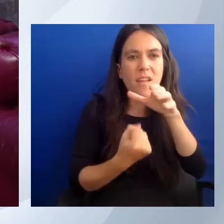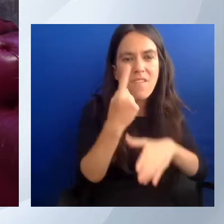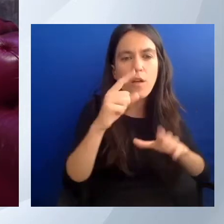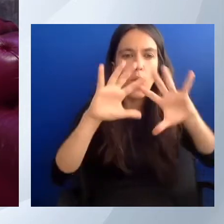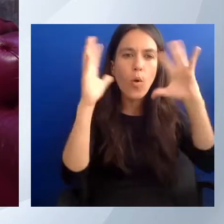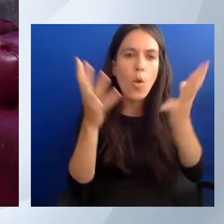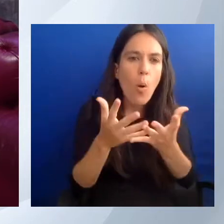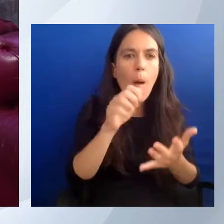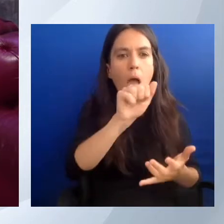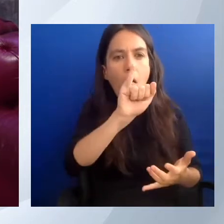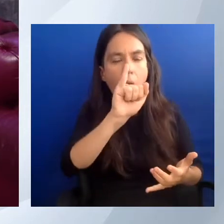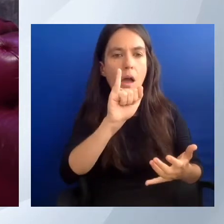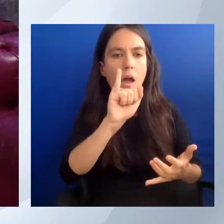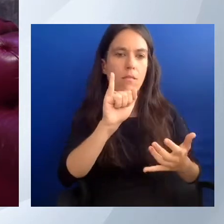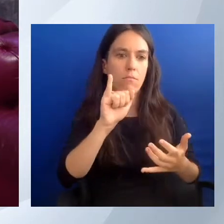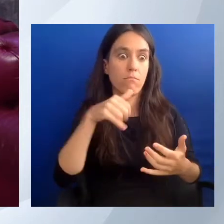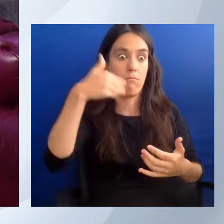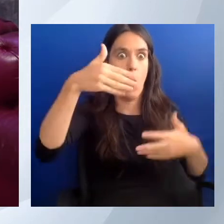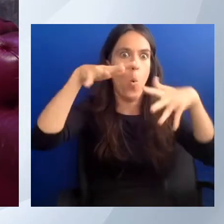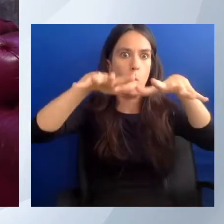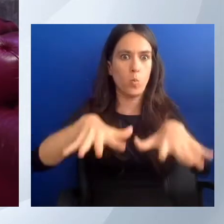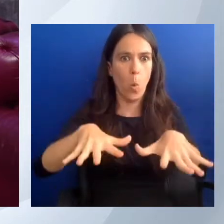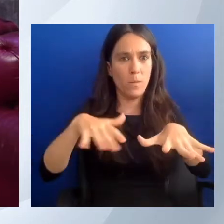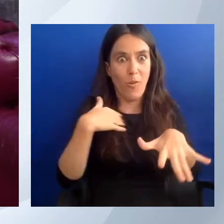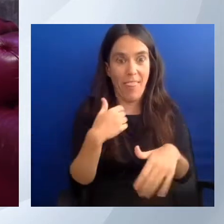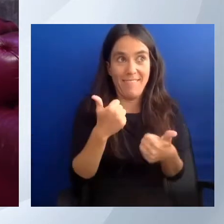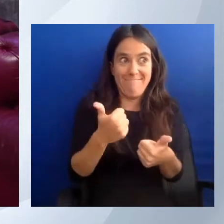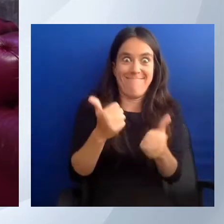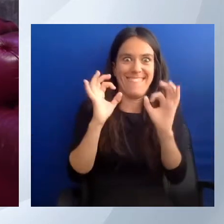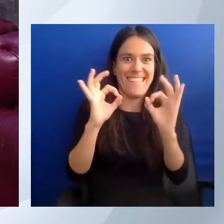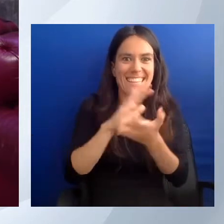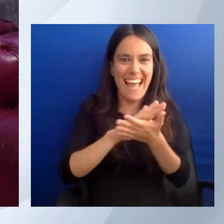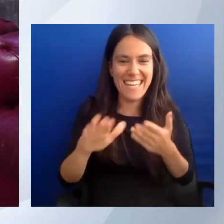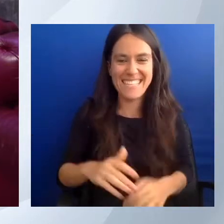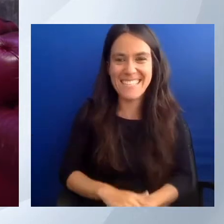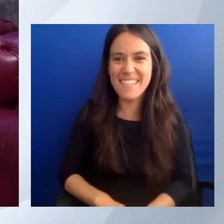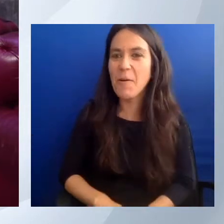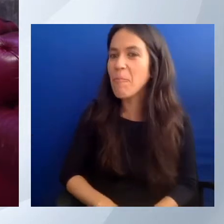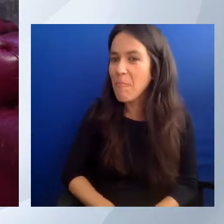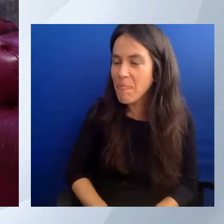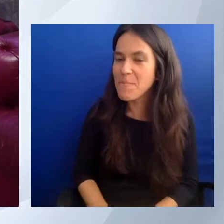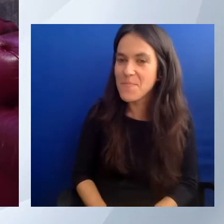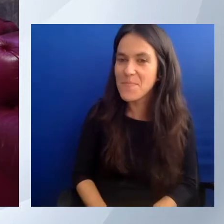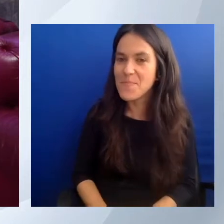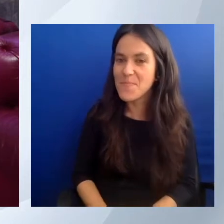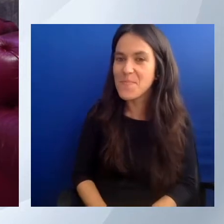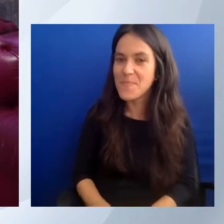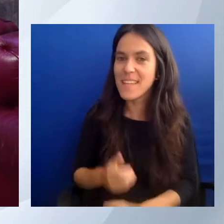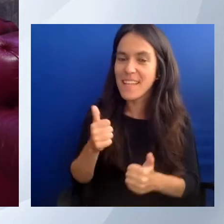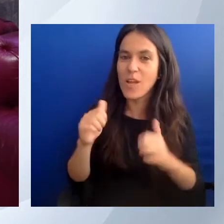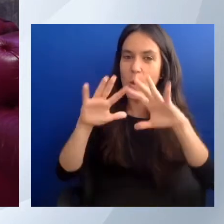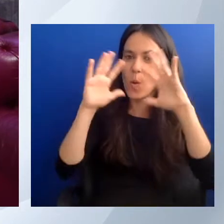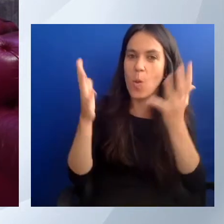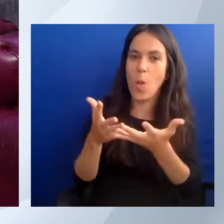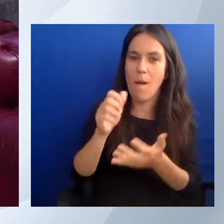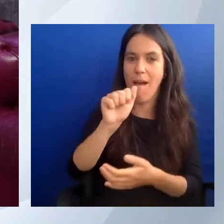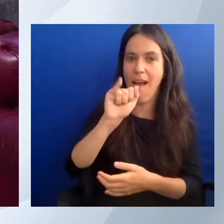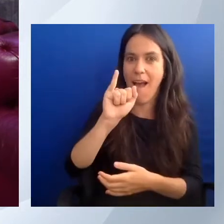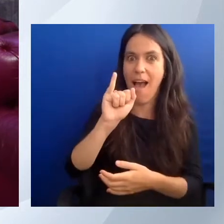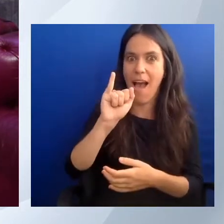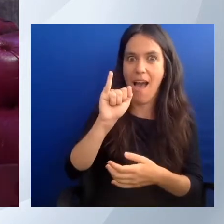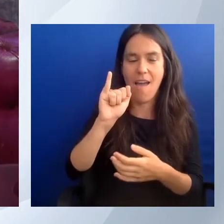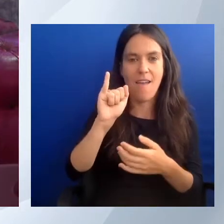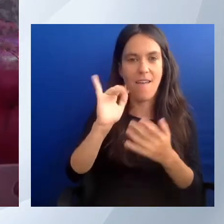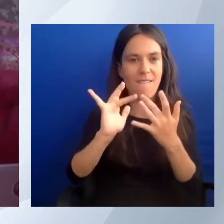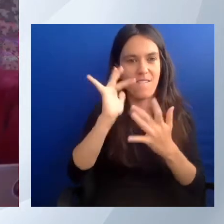in October. So that's pretty cool actually. Yeah, I understood that for the global AI community virtual in